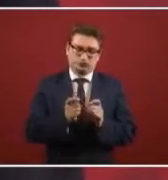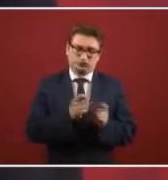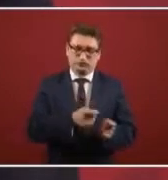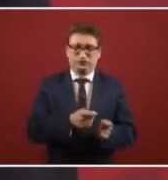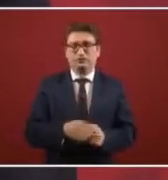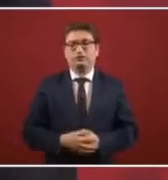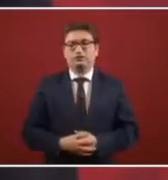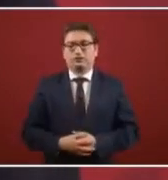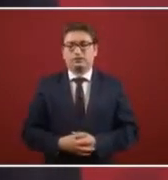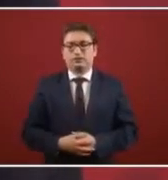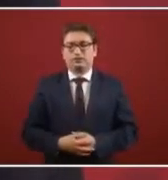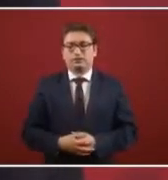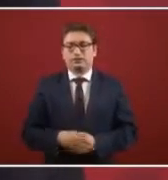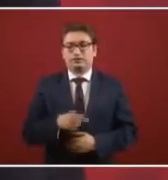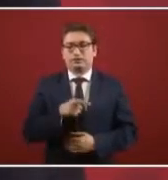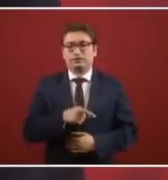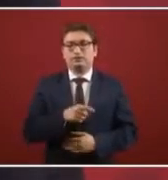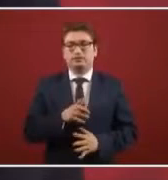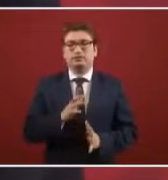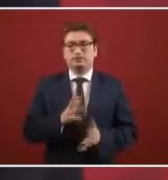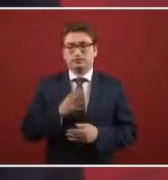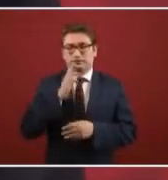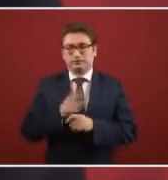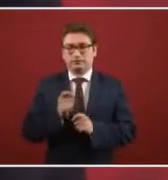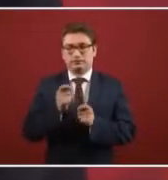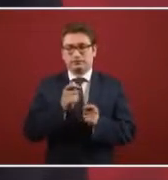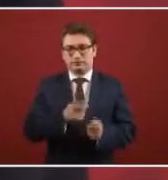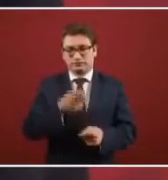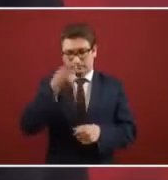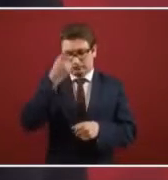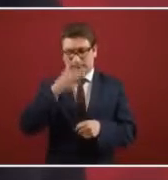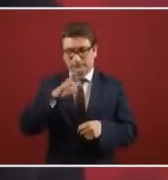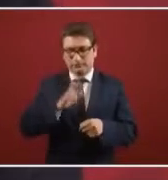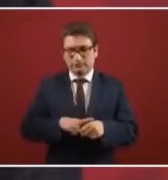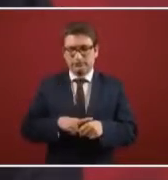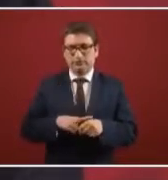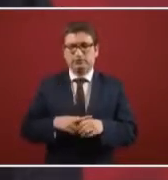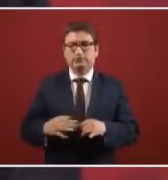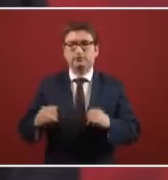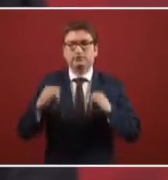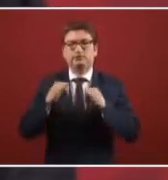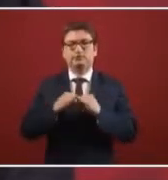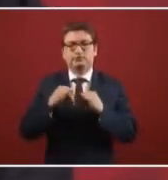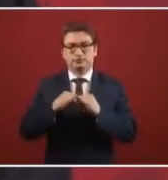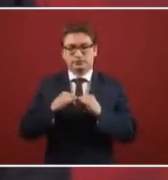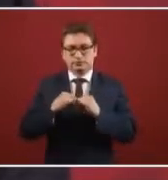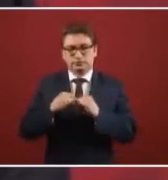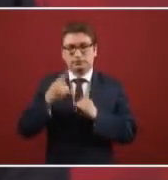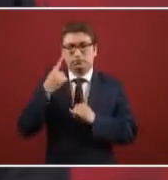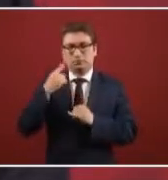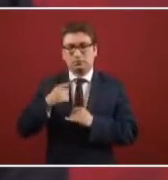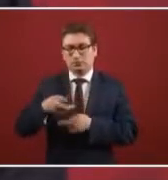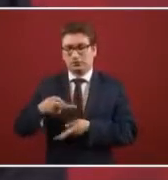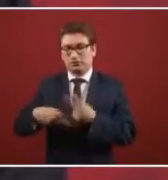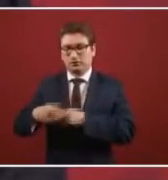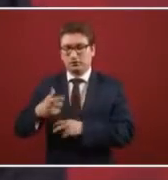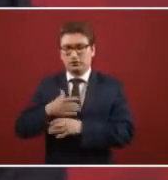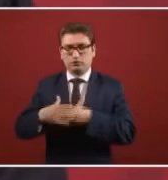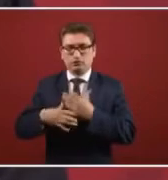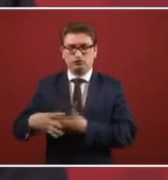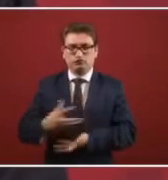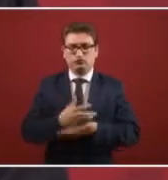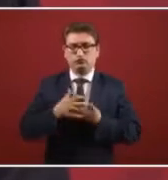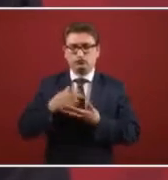tiene jobs, ya he now el has encargo de ser the el charge director to del be the instituto director of the para institute devolverle al to pueblo lo return the robado.